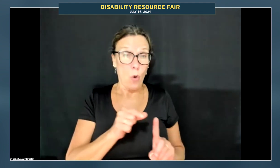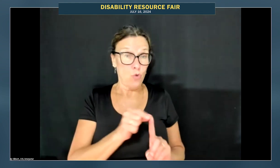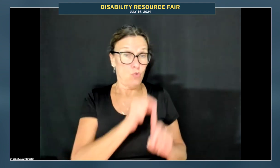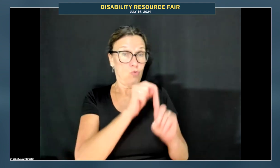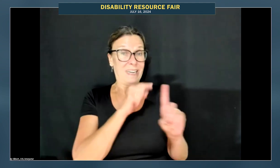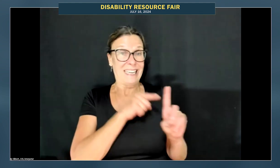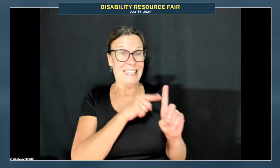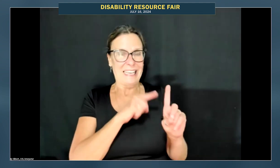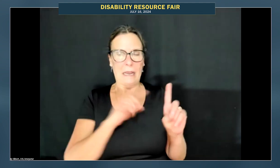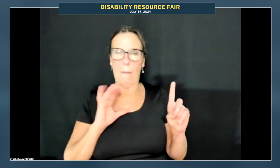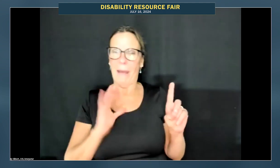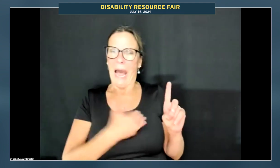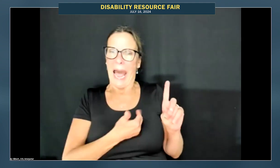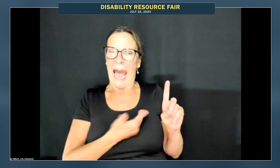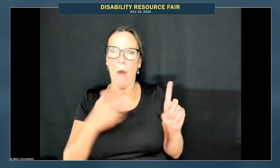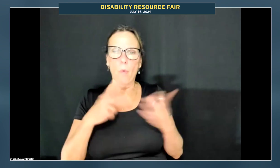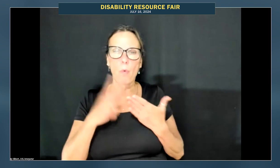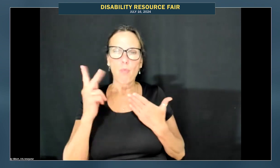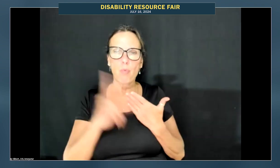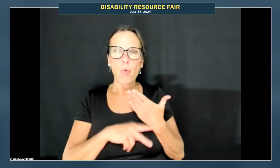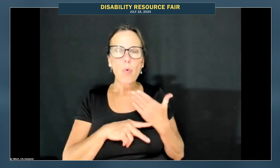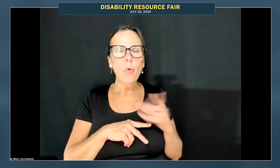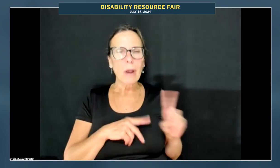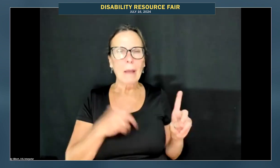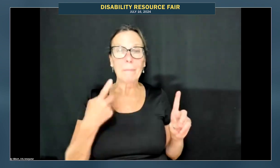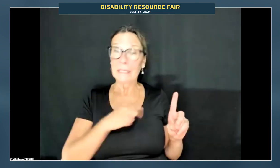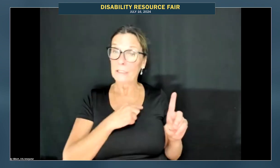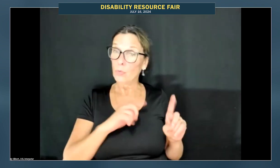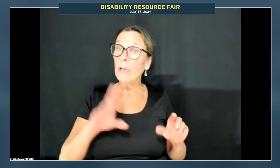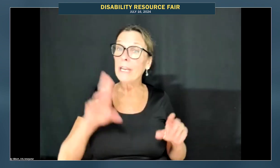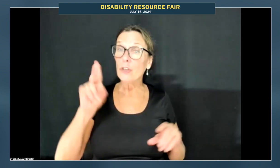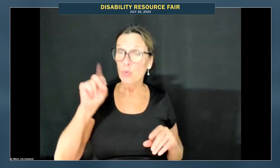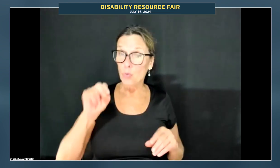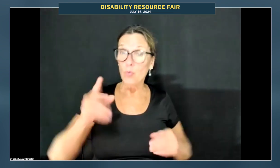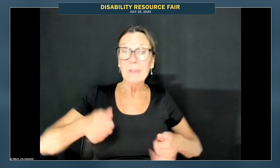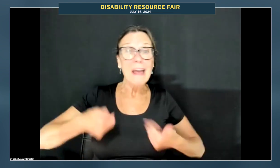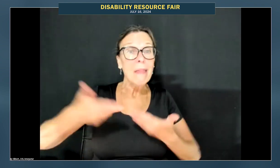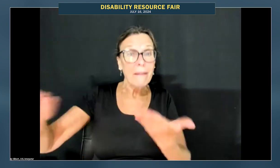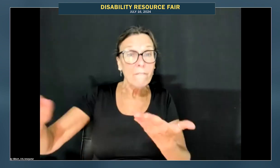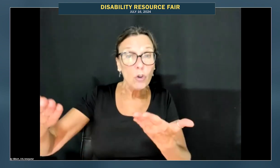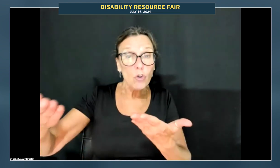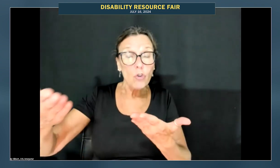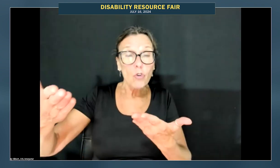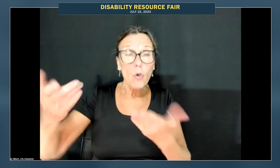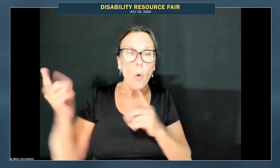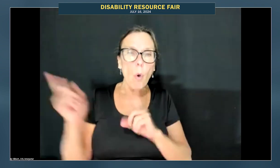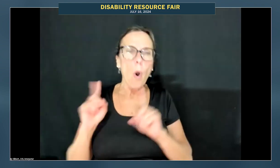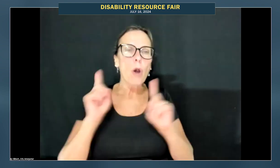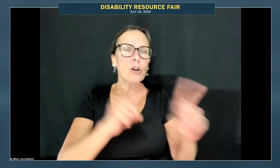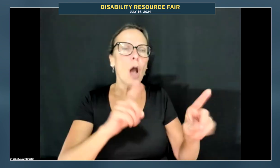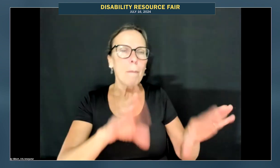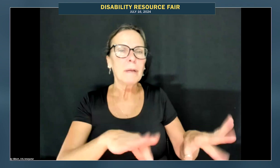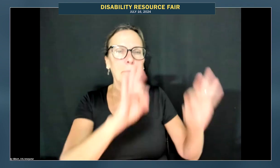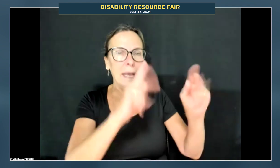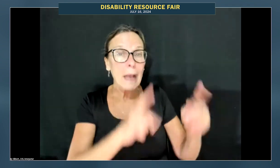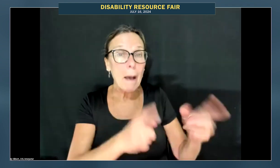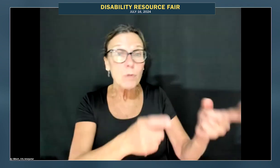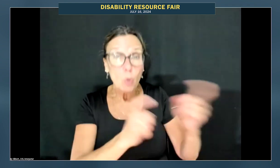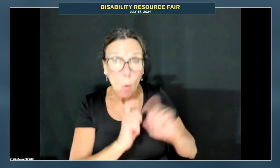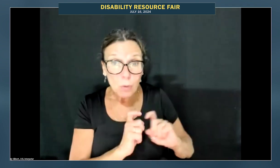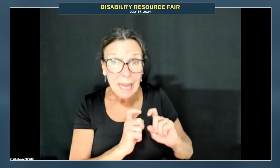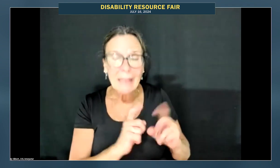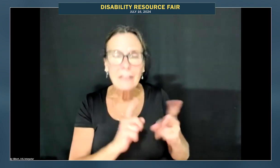The unique thing about our program is that we deliver and we pick up, whether it be we're picking up a donation or we're picking